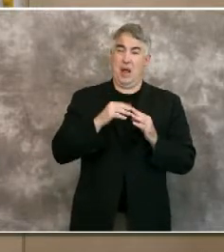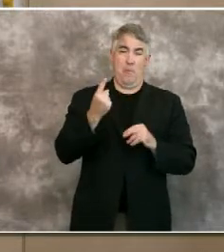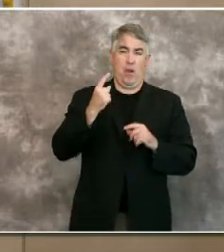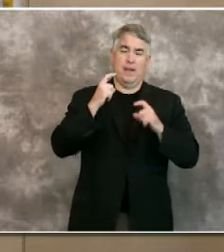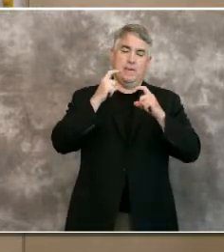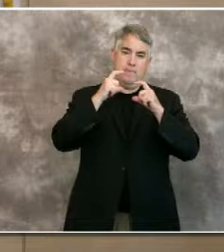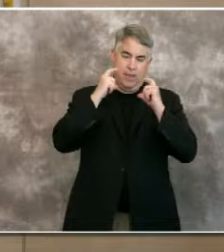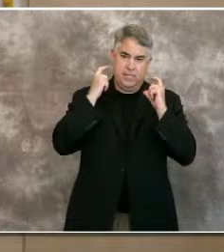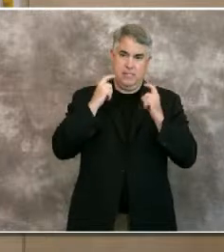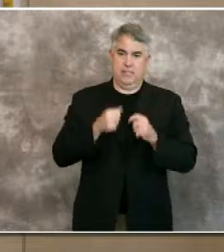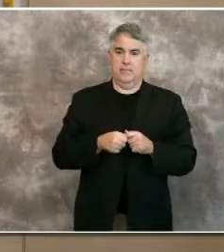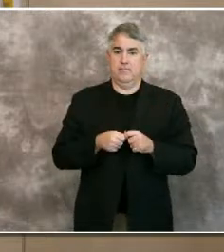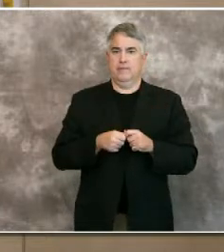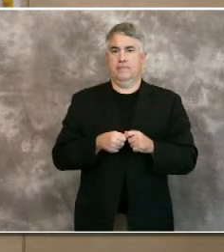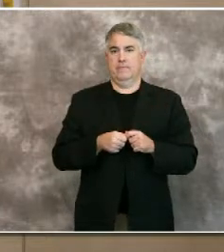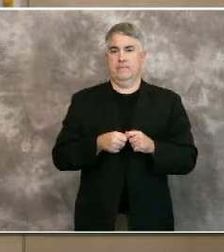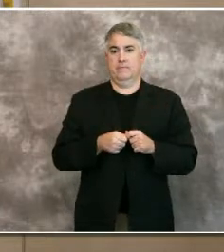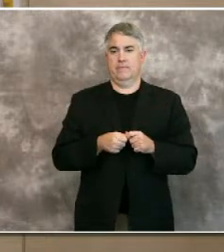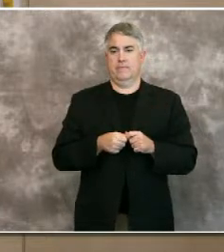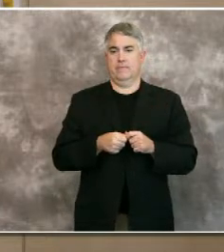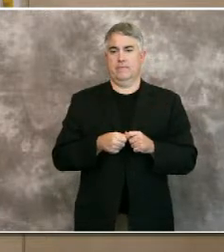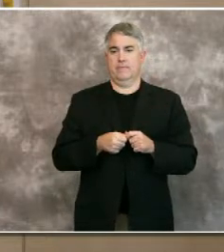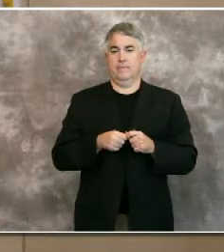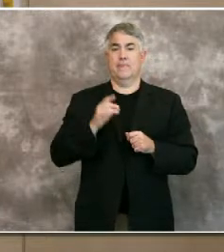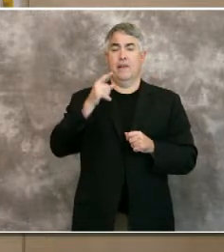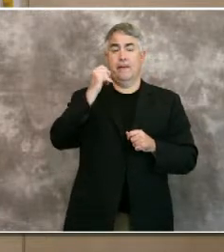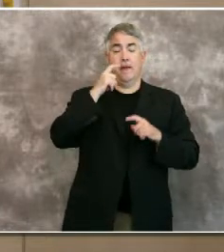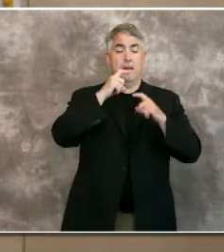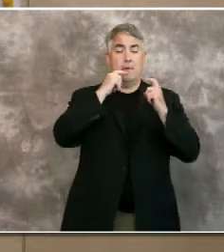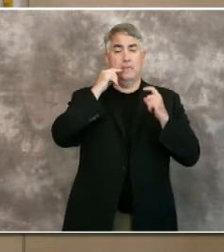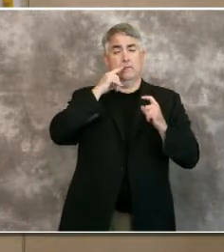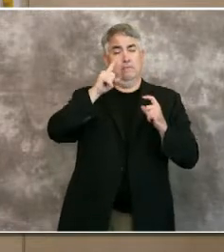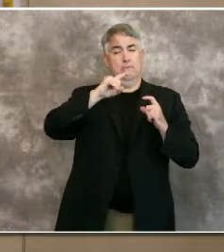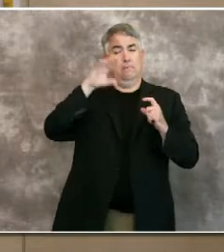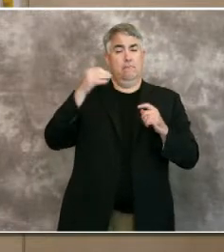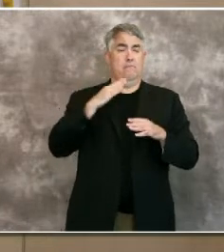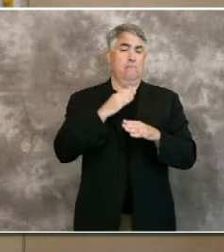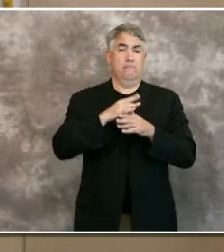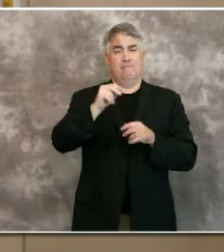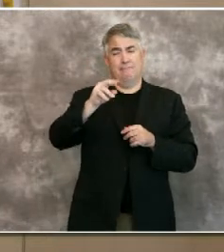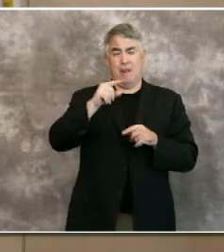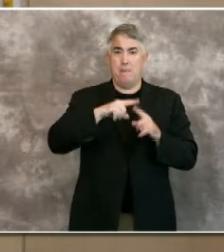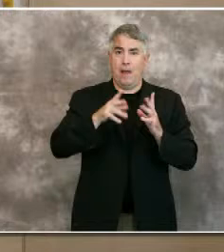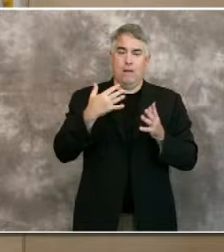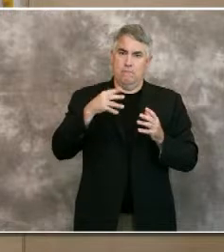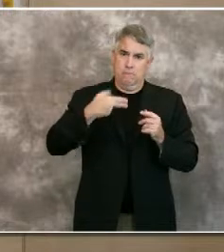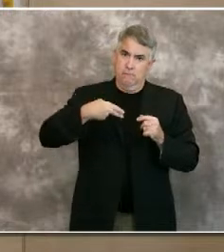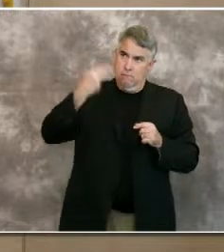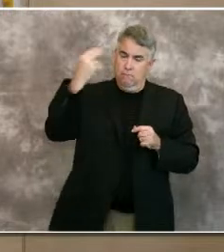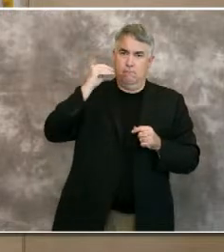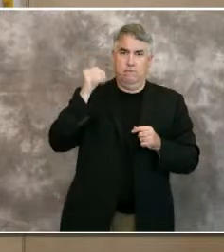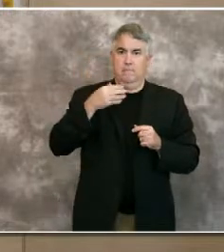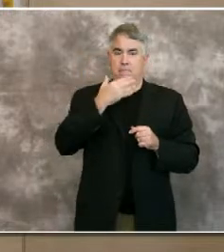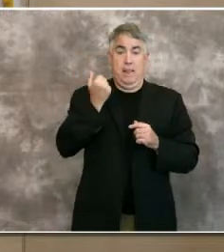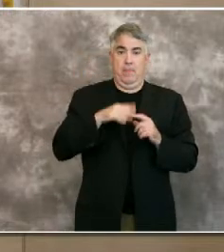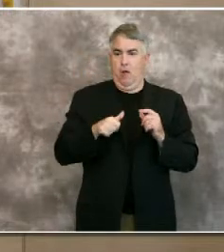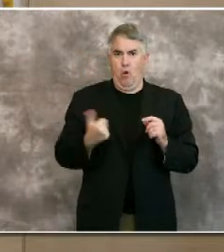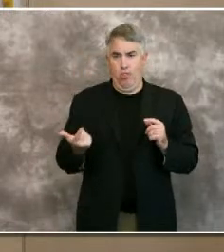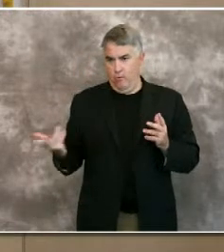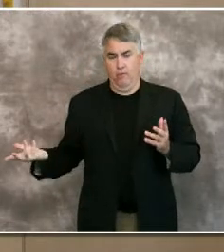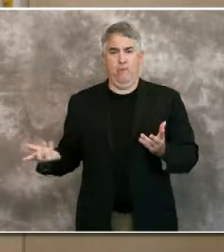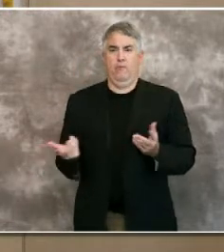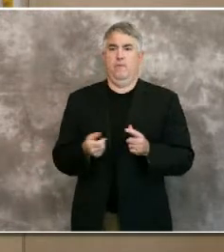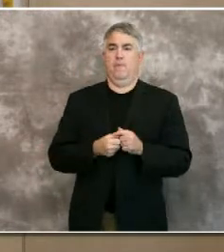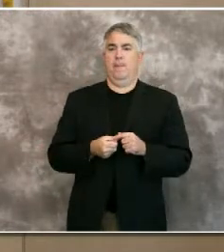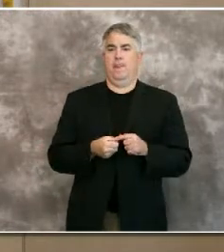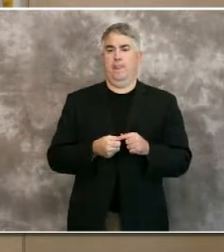spread. It's not the end all to everything, but it helps to prevent the spread. So we must utilize all of the tools